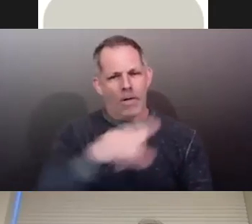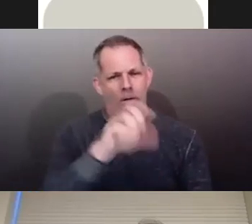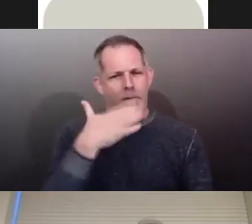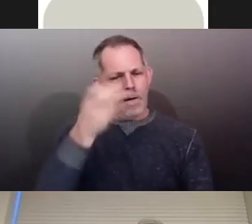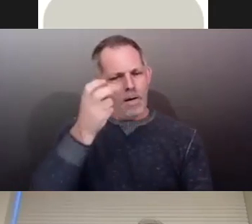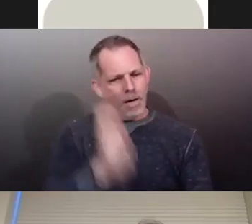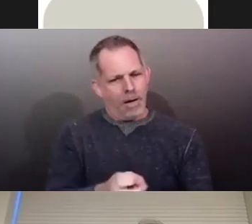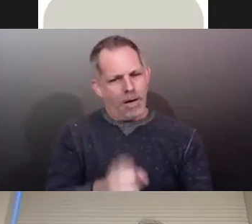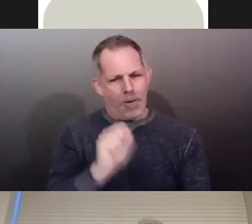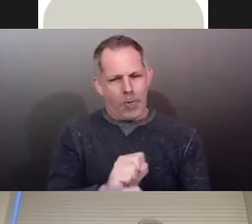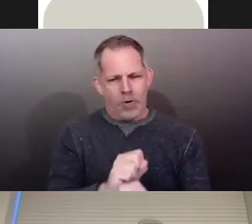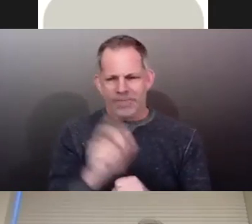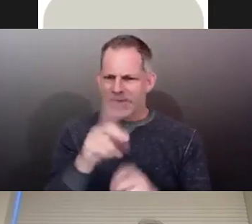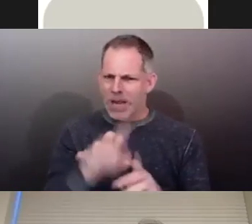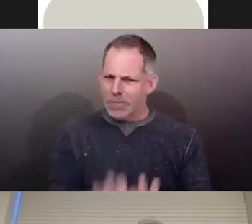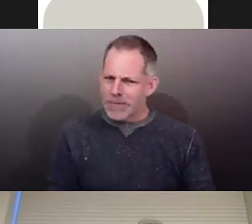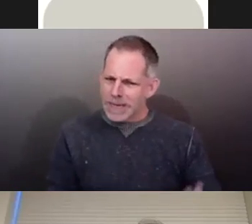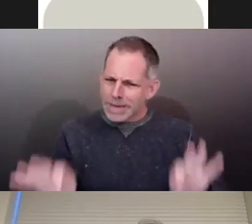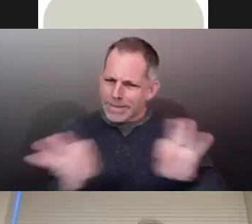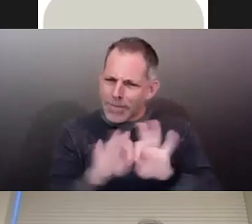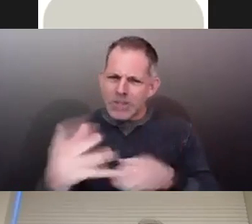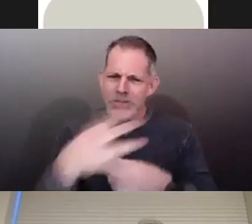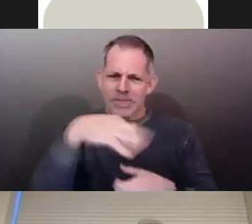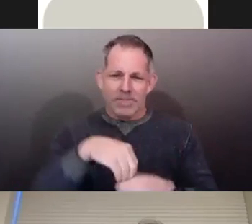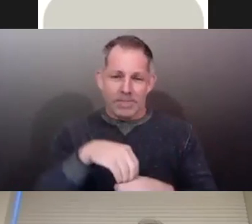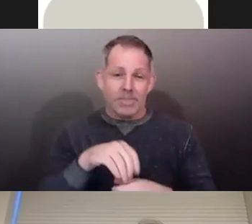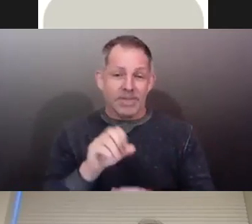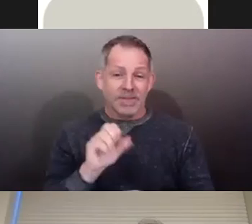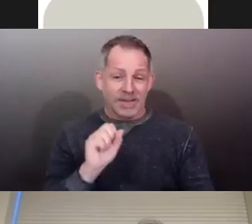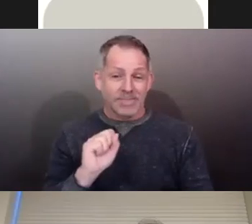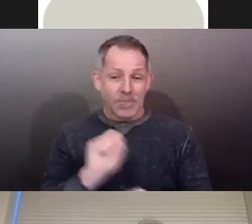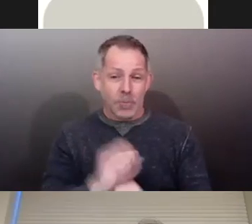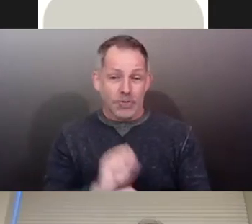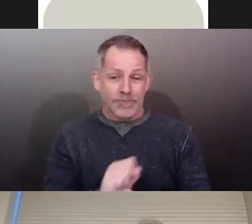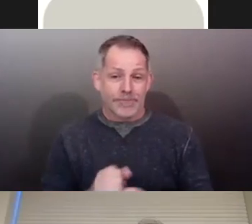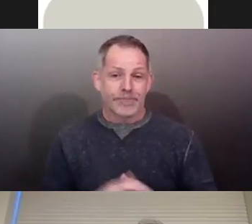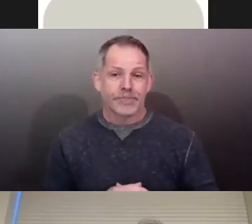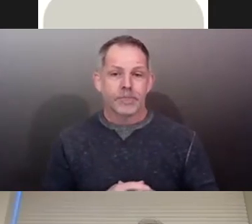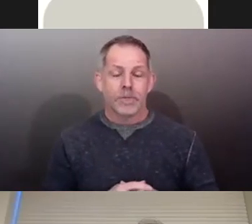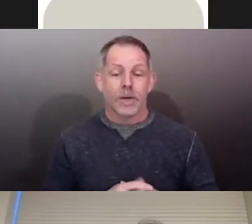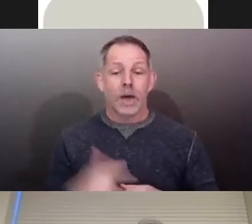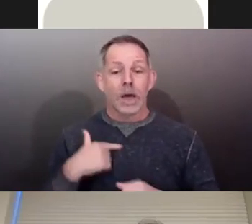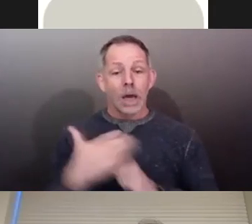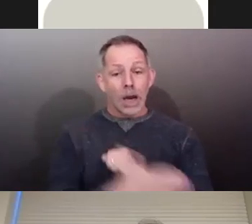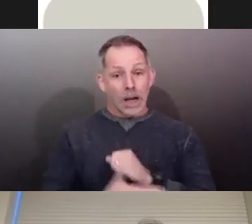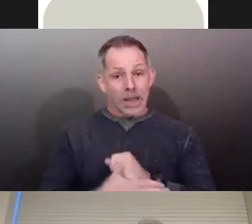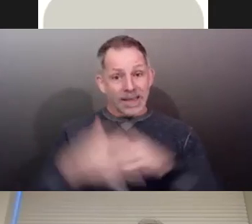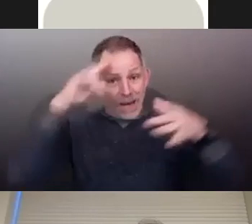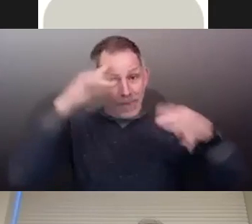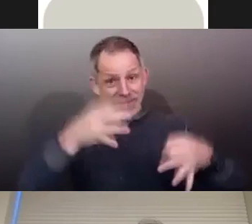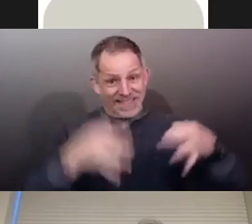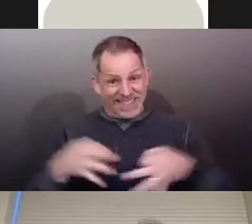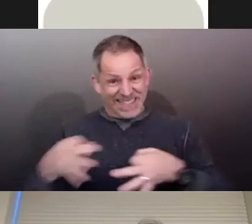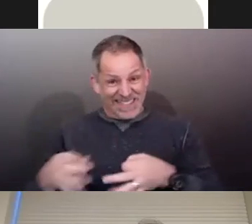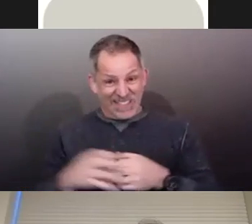first in the country to make these decisions, and it's meant that we haven't had food scarcity like some other regions.